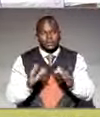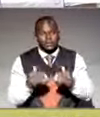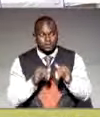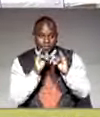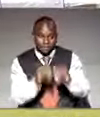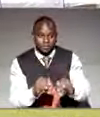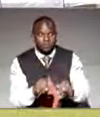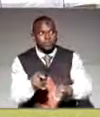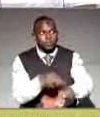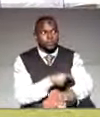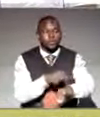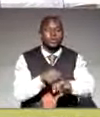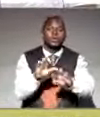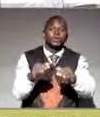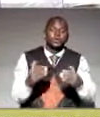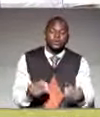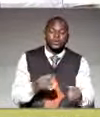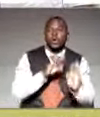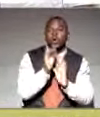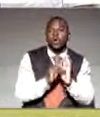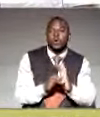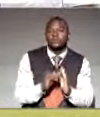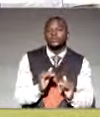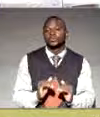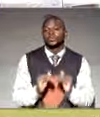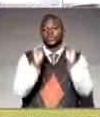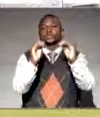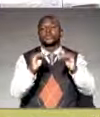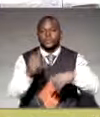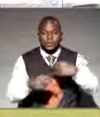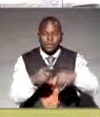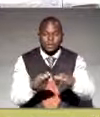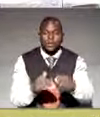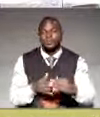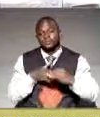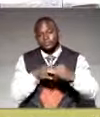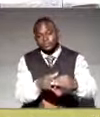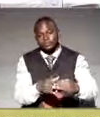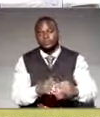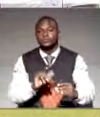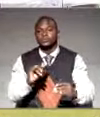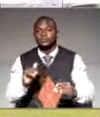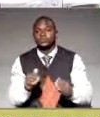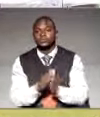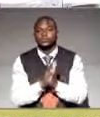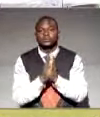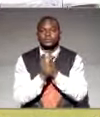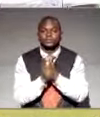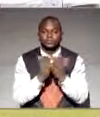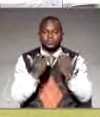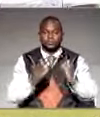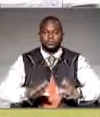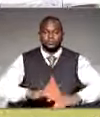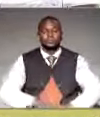for so long, and that's where the program such as Graduation to Resilience being spearheaded by AFSI comes in handy. Dennis